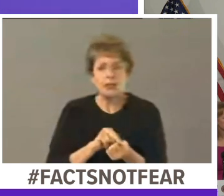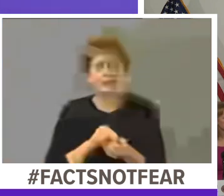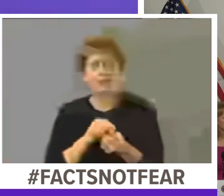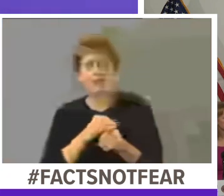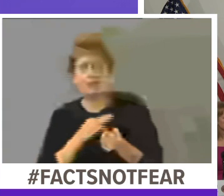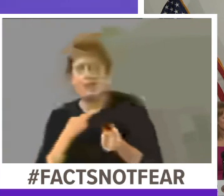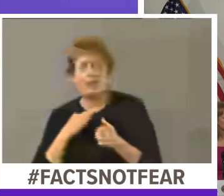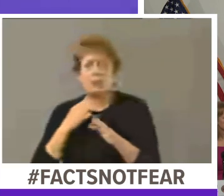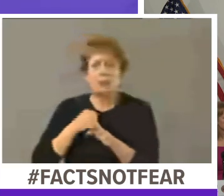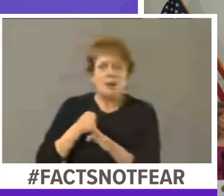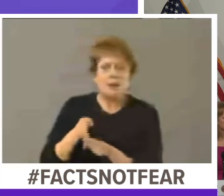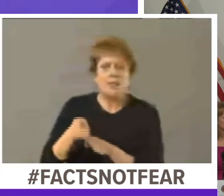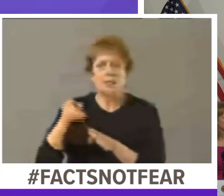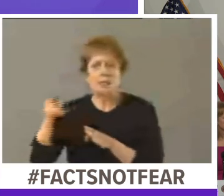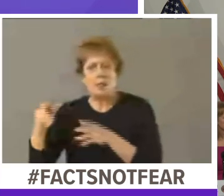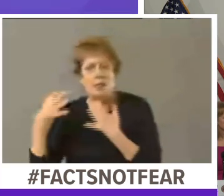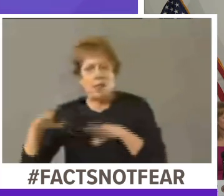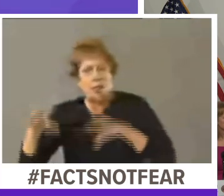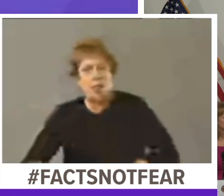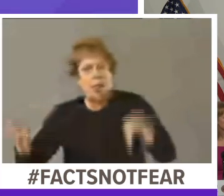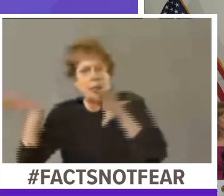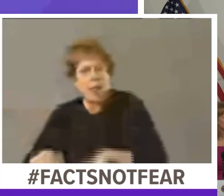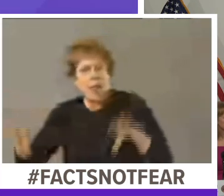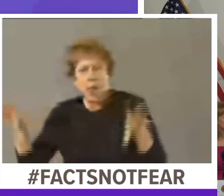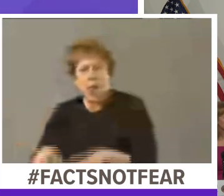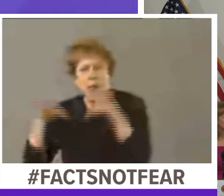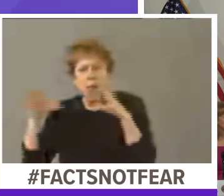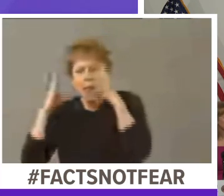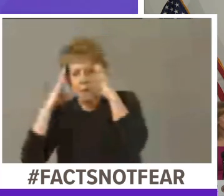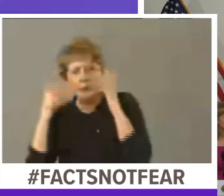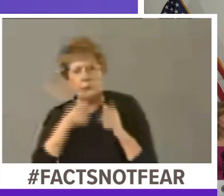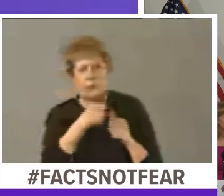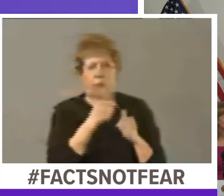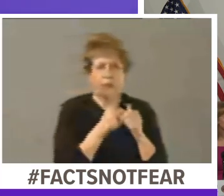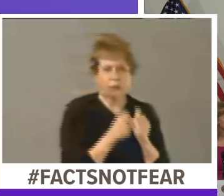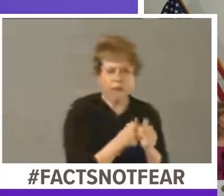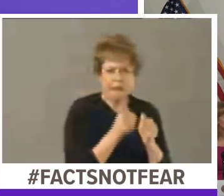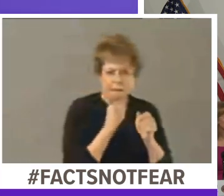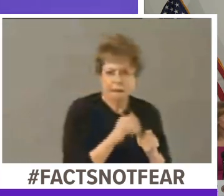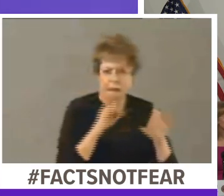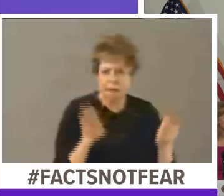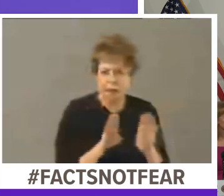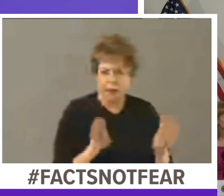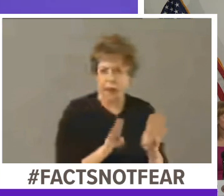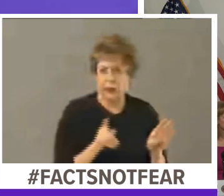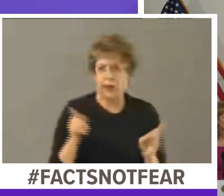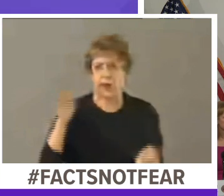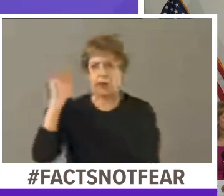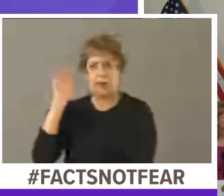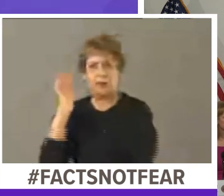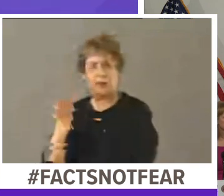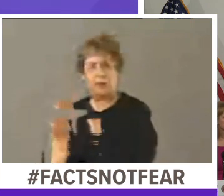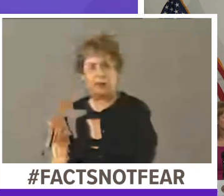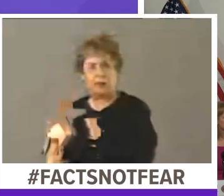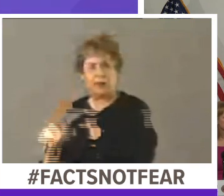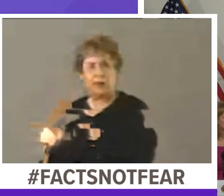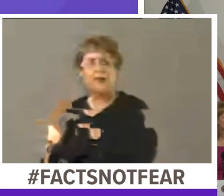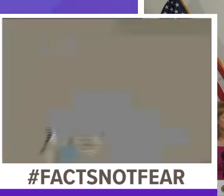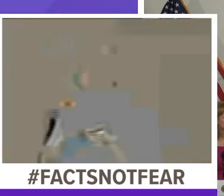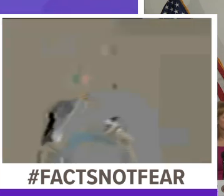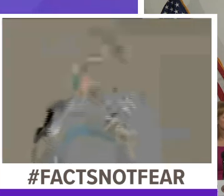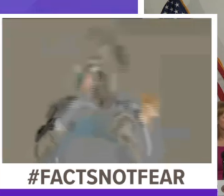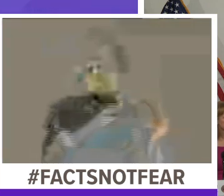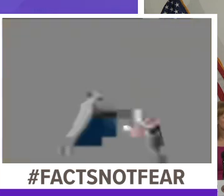burden that they have, the decisions that you make, the limiting of mobility will have something to do with